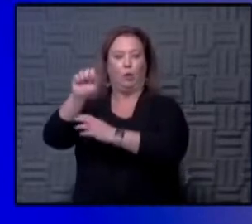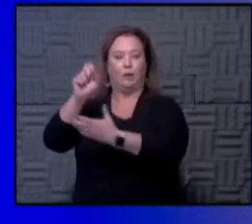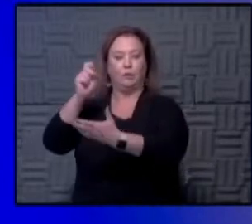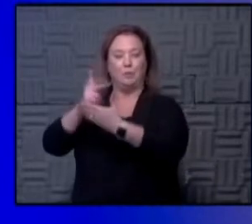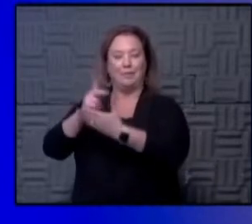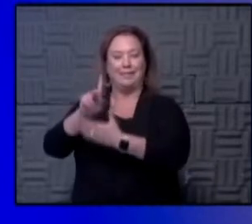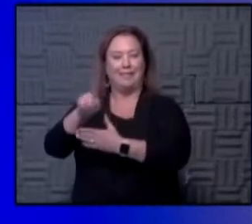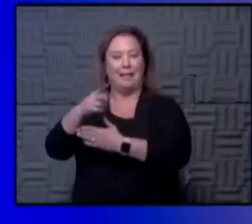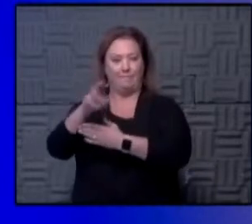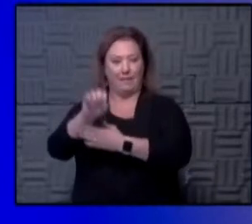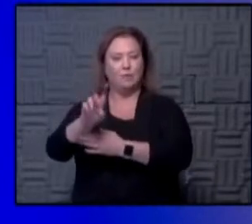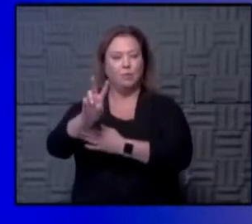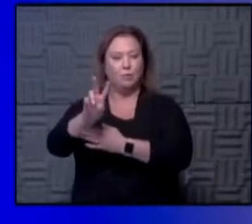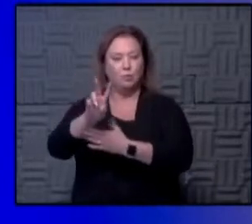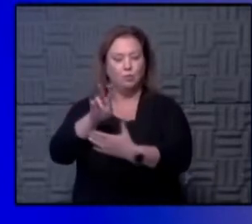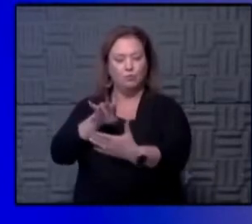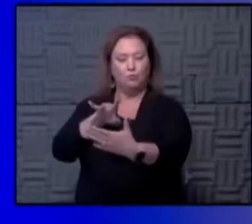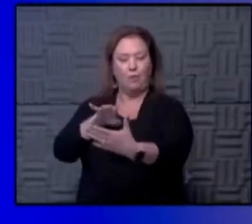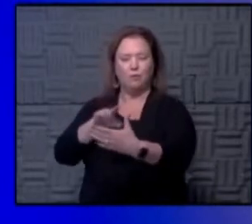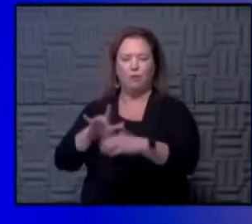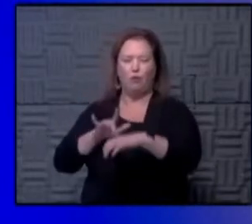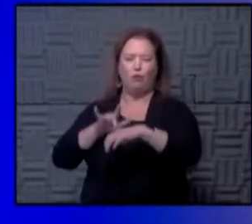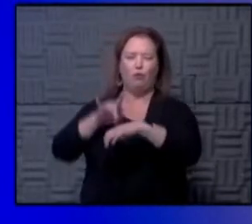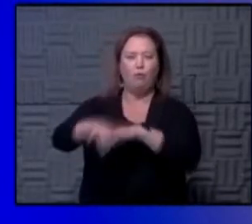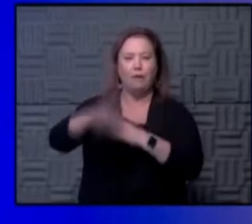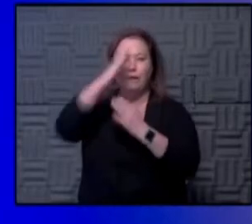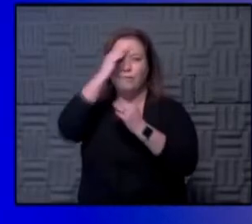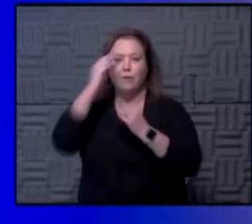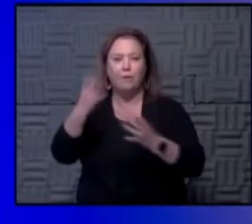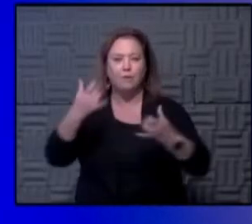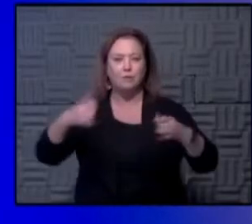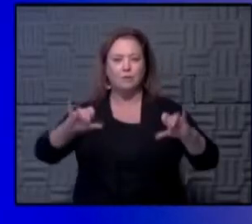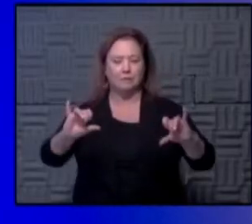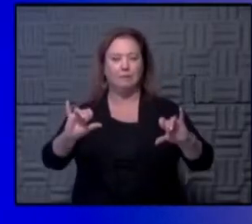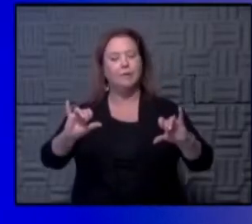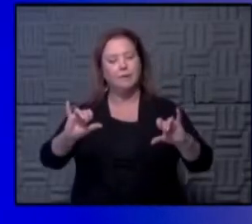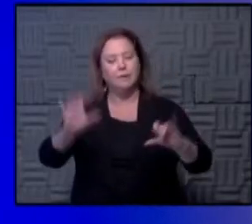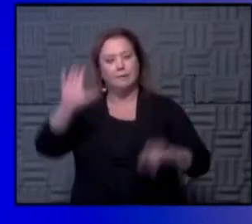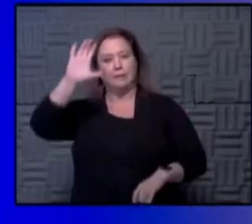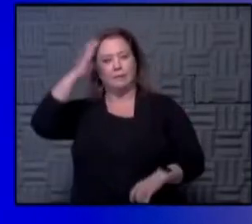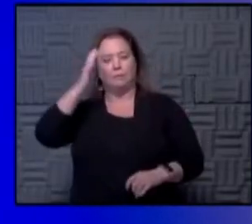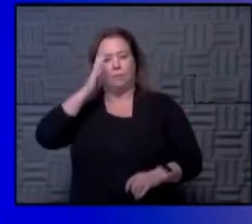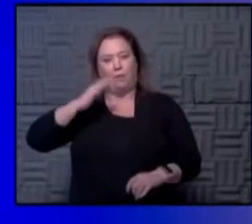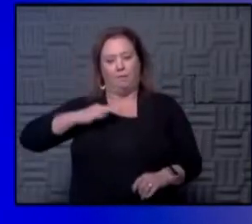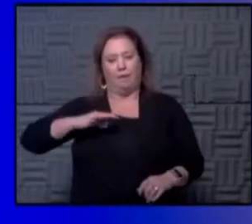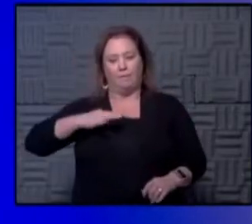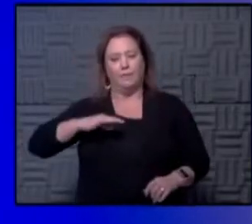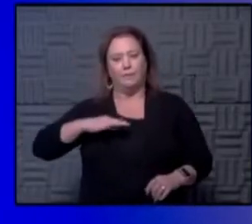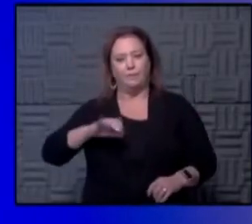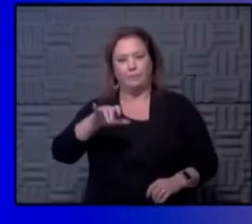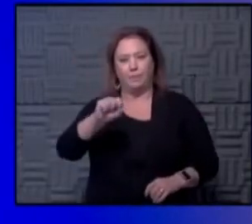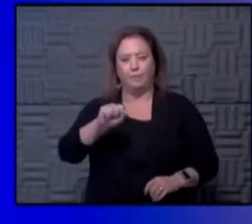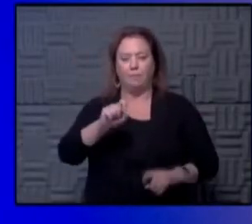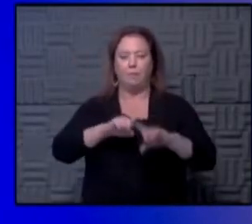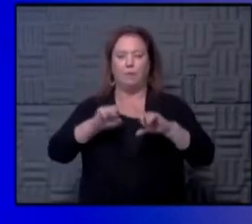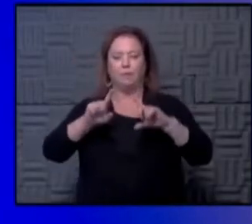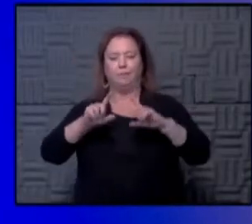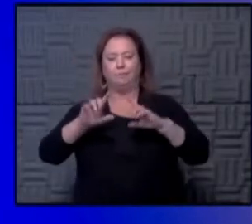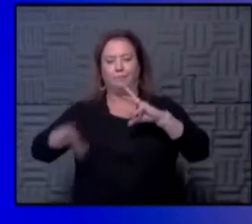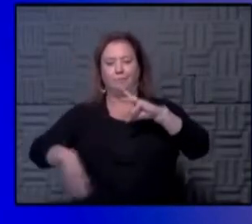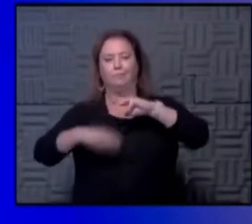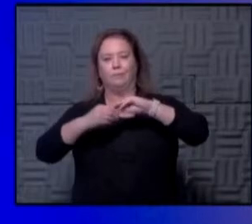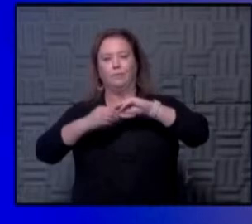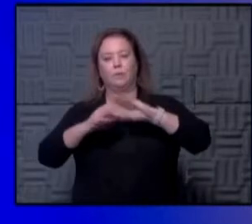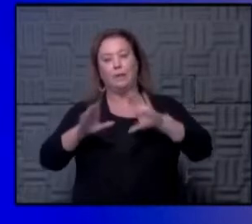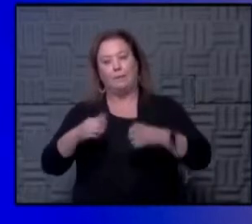2 trial. So very early preliminary data. That does look like it will be beneficial, but again, there are caveats. We need to make sure that